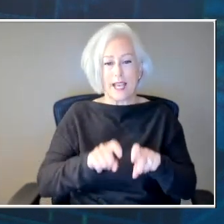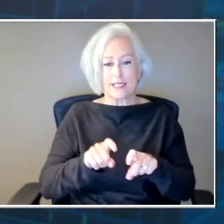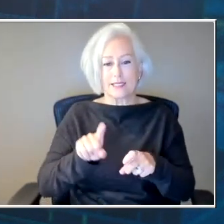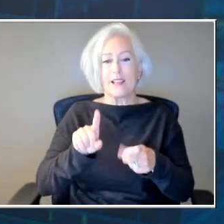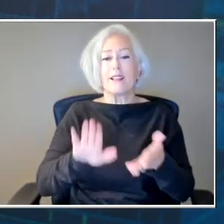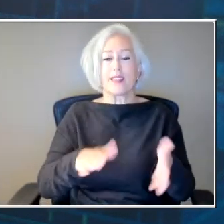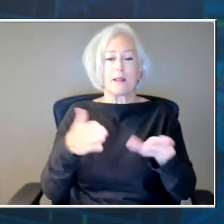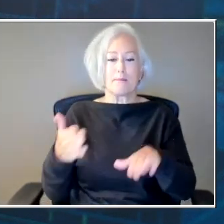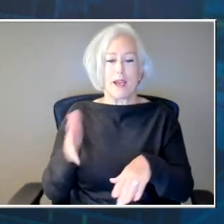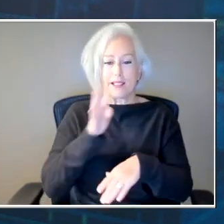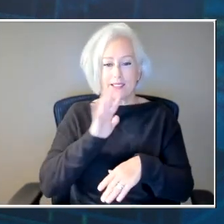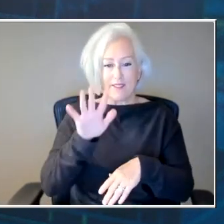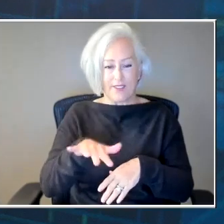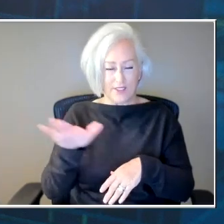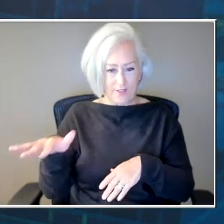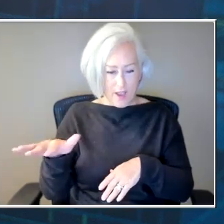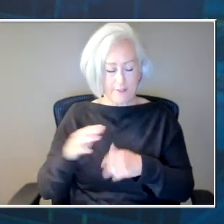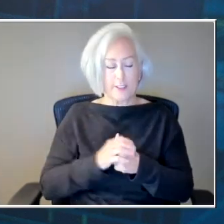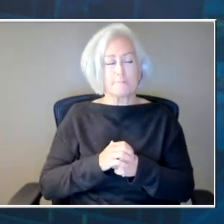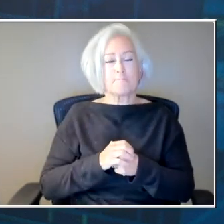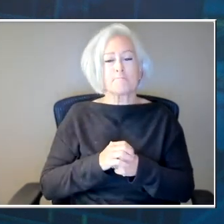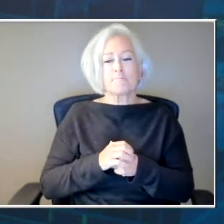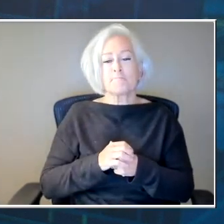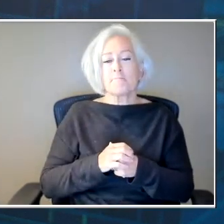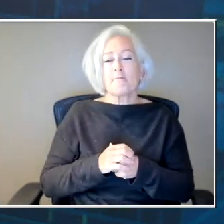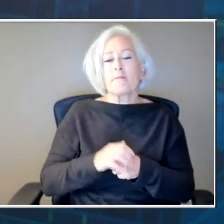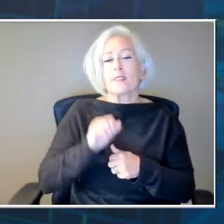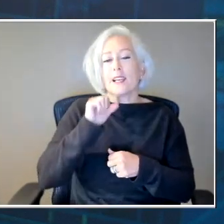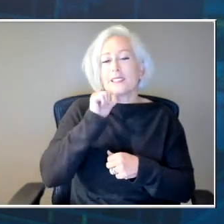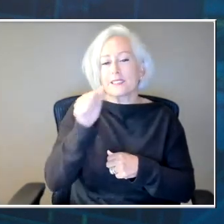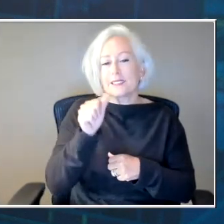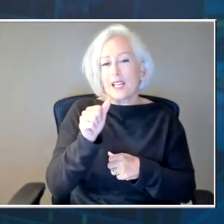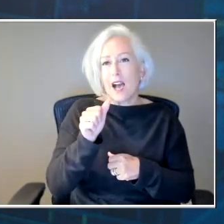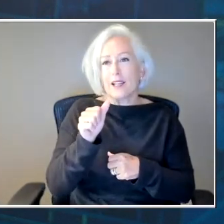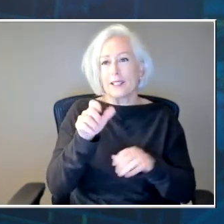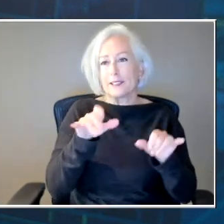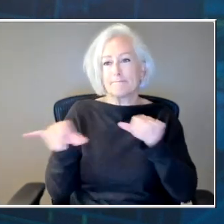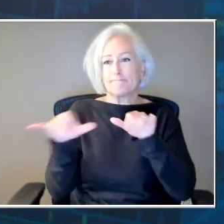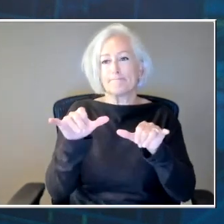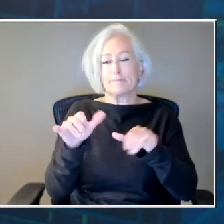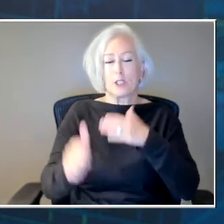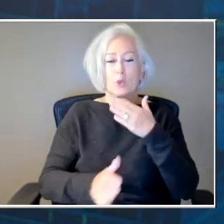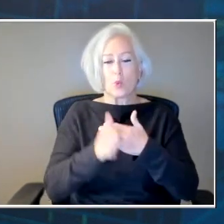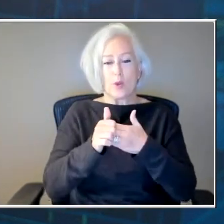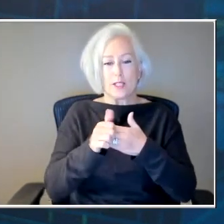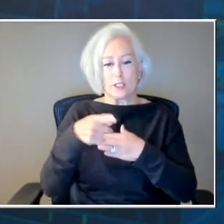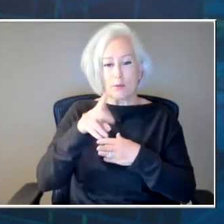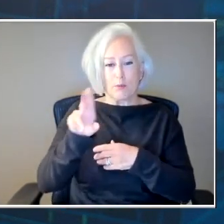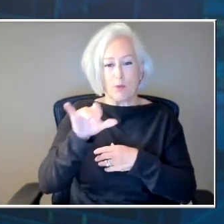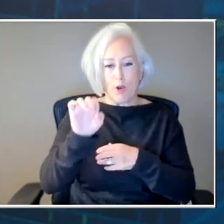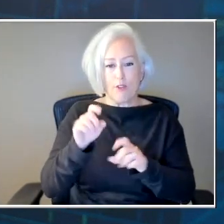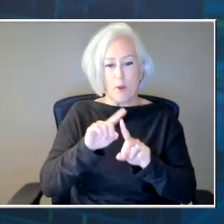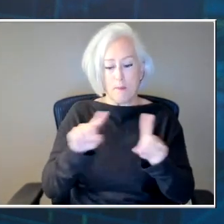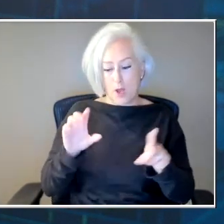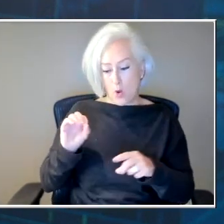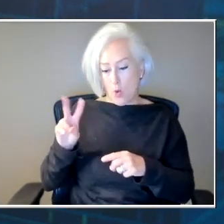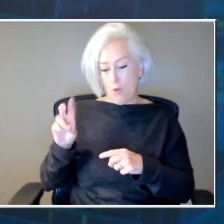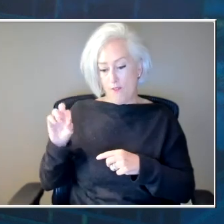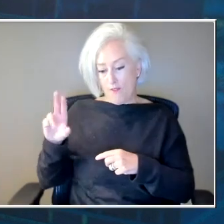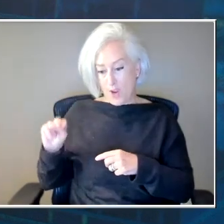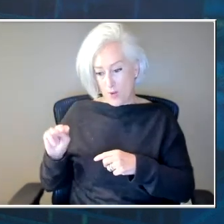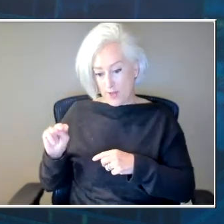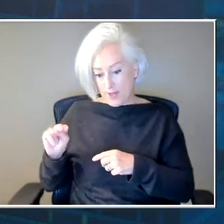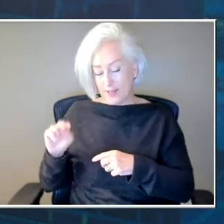55. And then it's not a classic risk profile, but with the ovarian cancer in my mother and